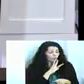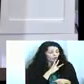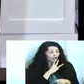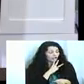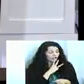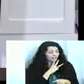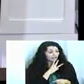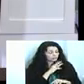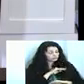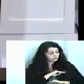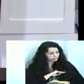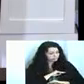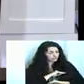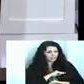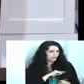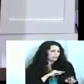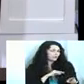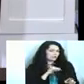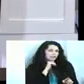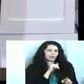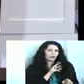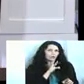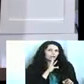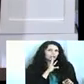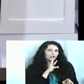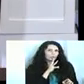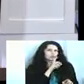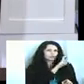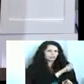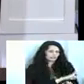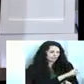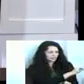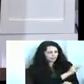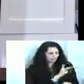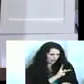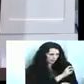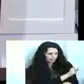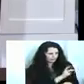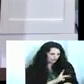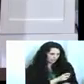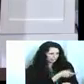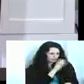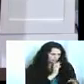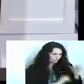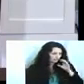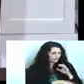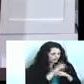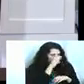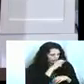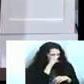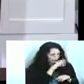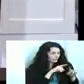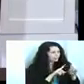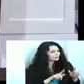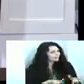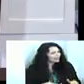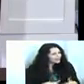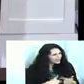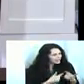on, not water that she would have not to come back and find again, because we all need water, but it was a living